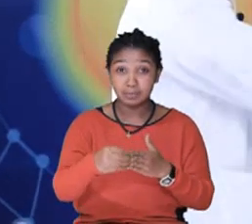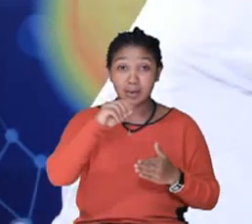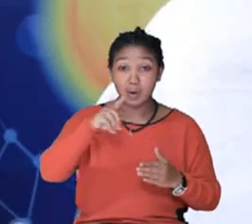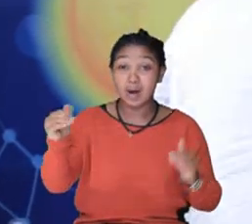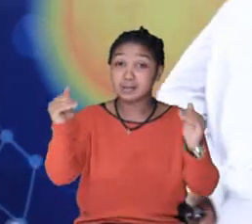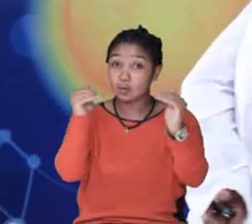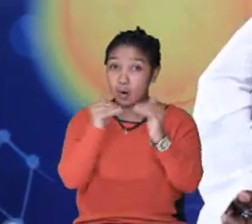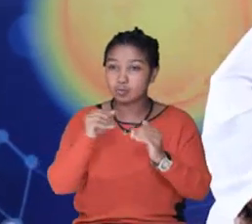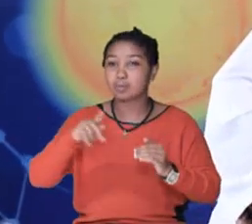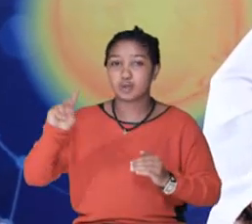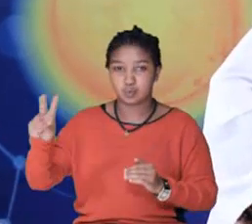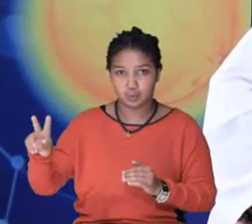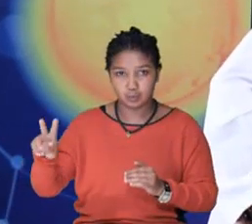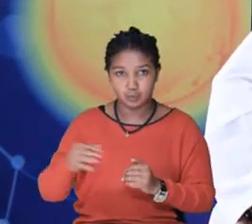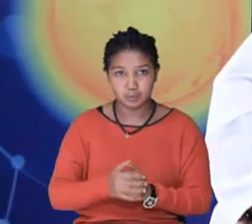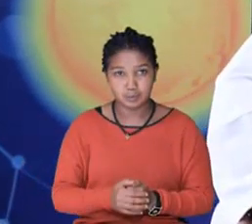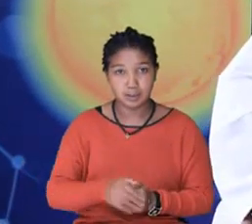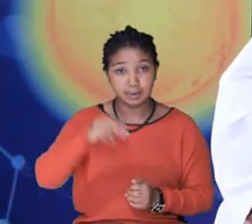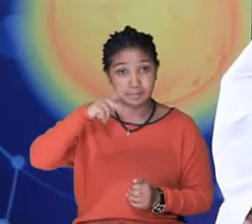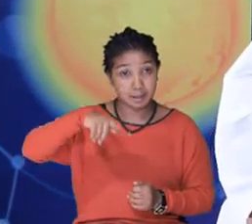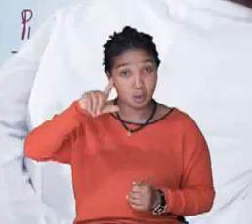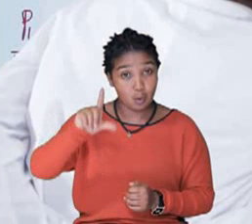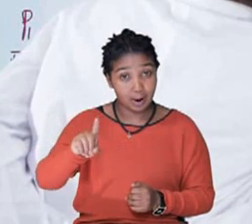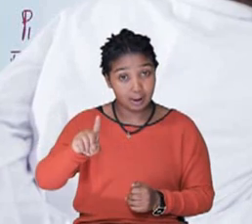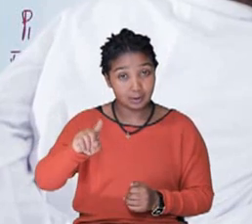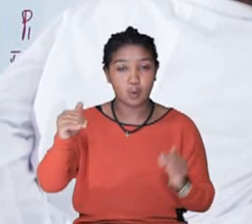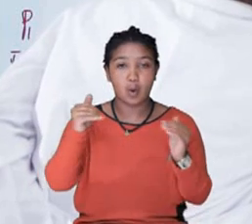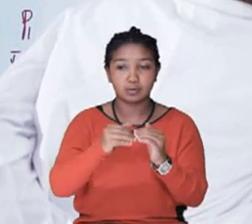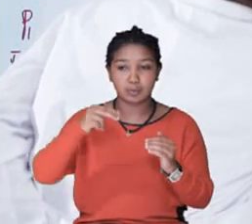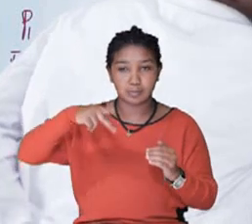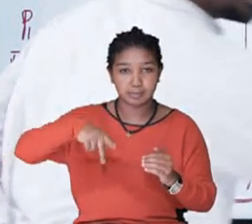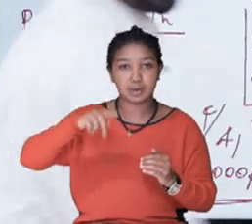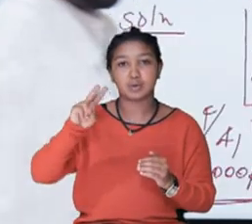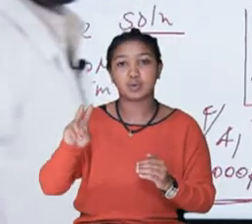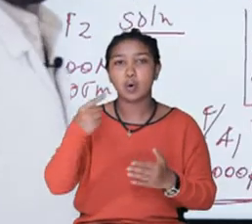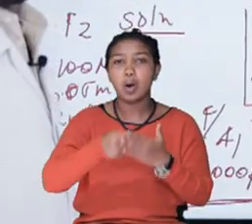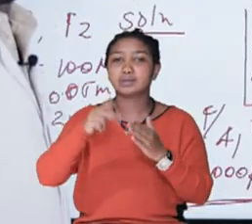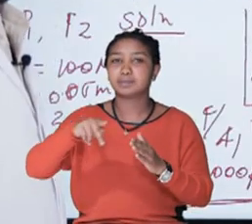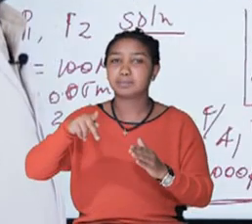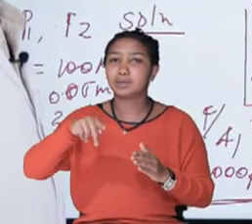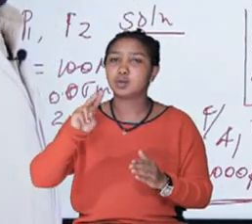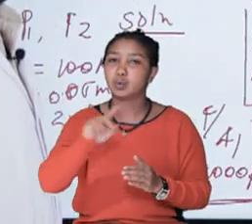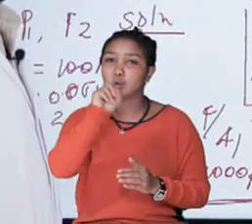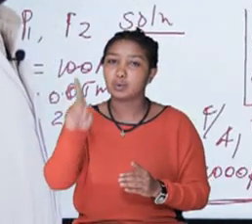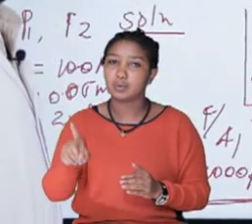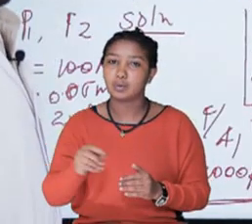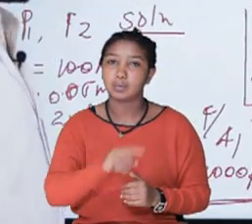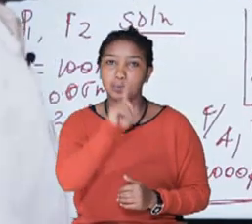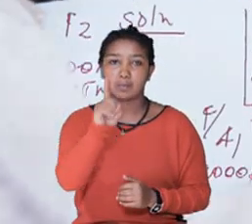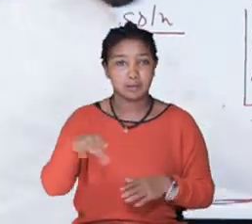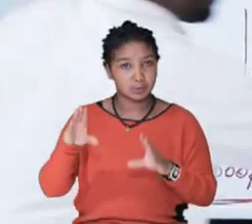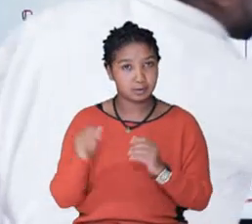P1 equals to P2. P1 equals to P2. What is P2? What is